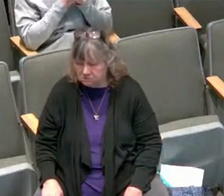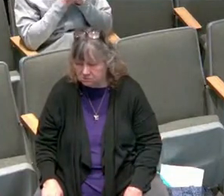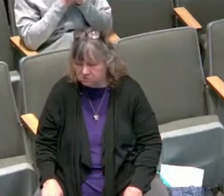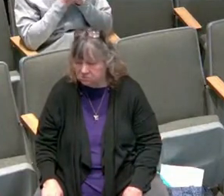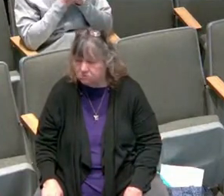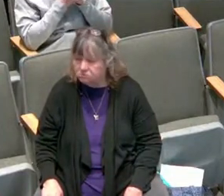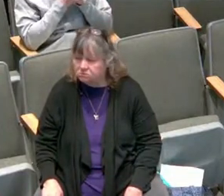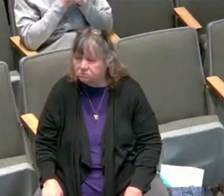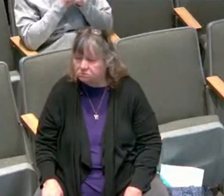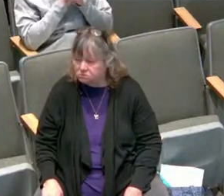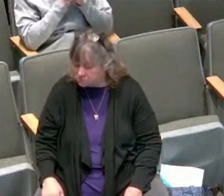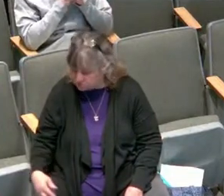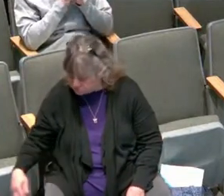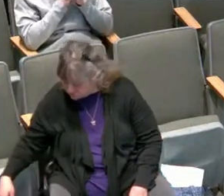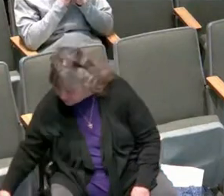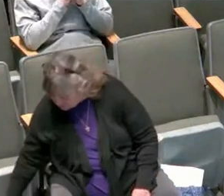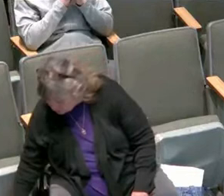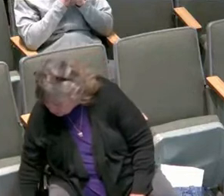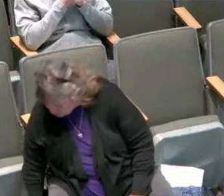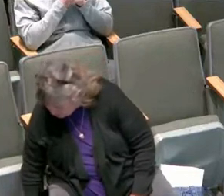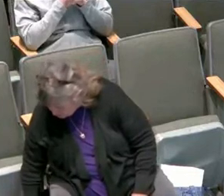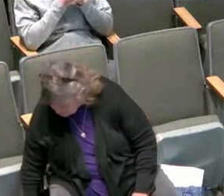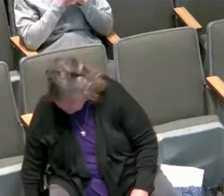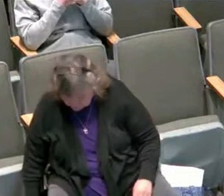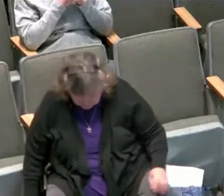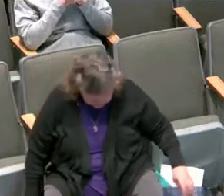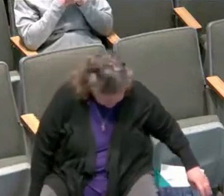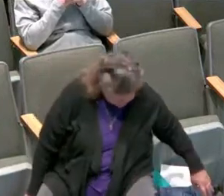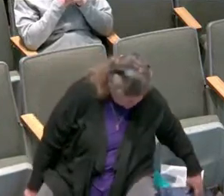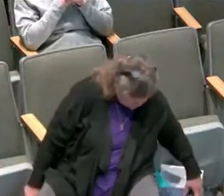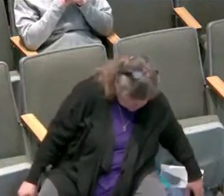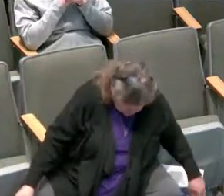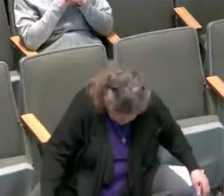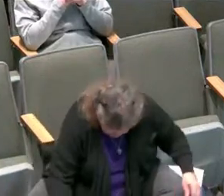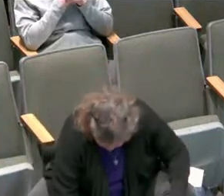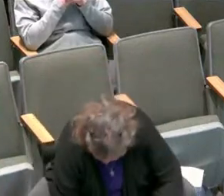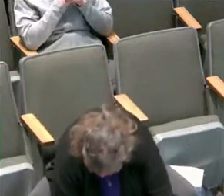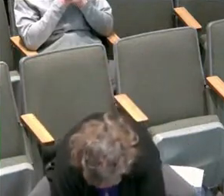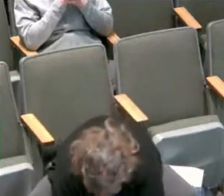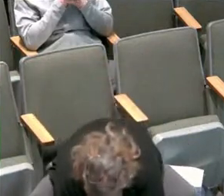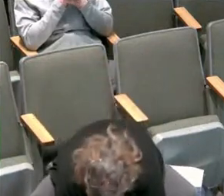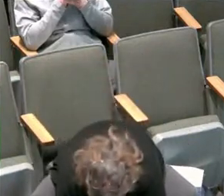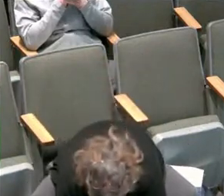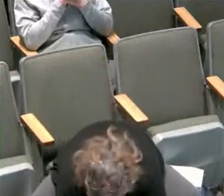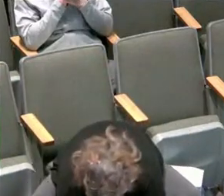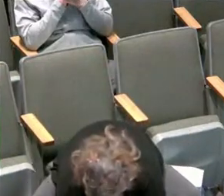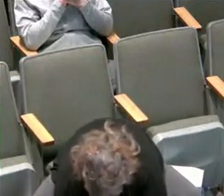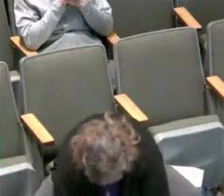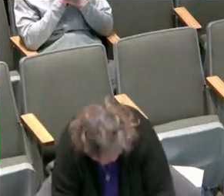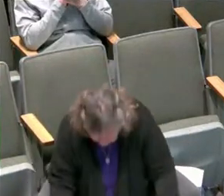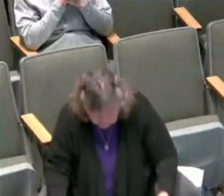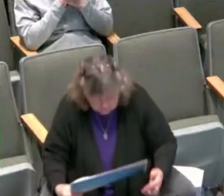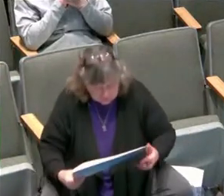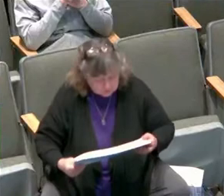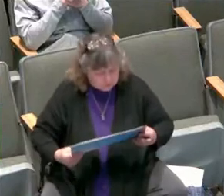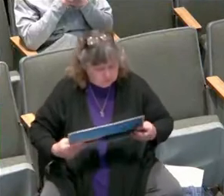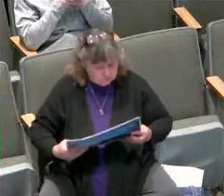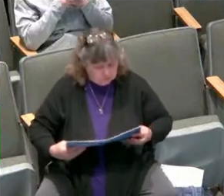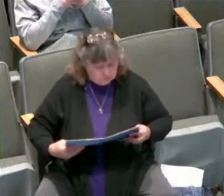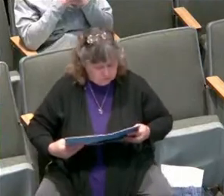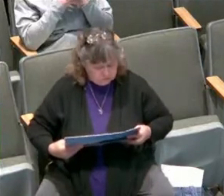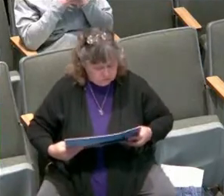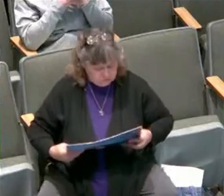counting people who are in any of those sections so to be sure you're counted please sit in